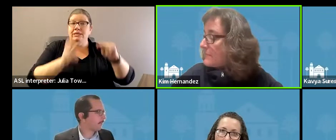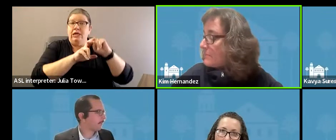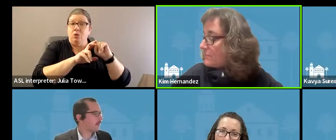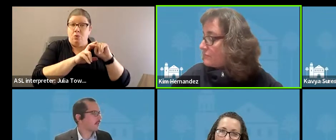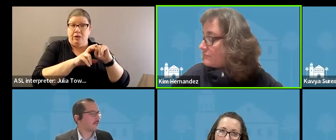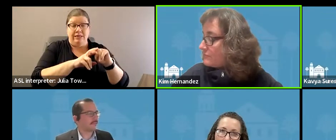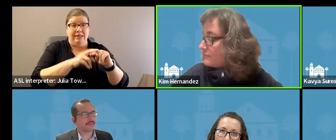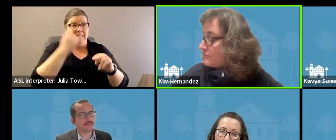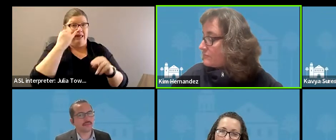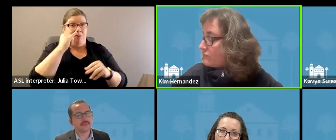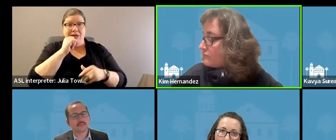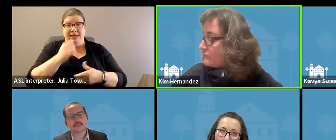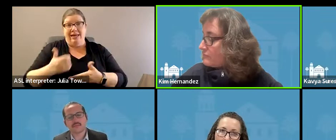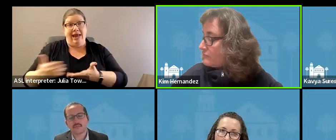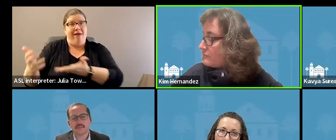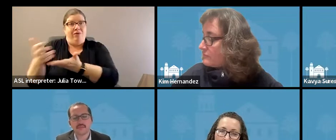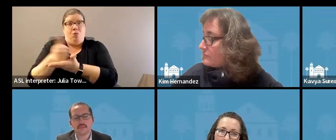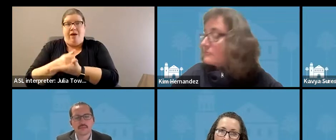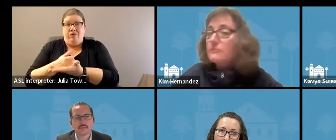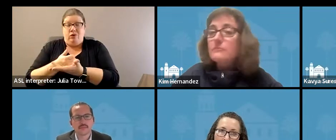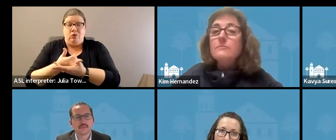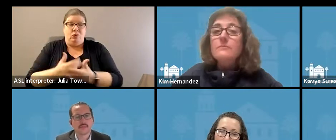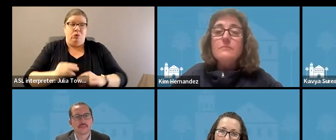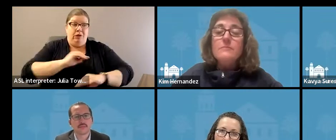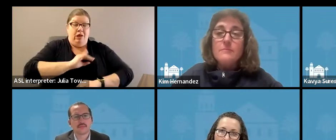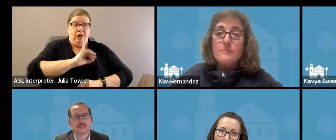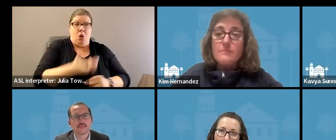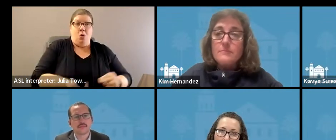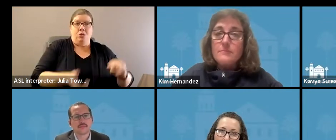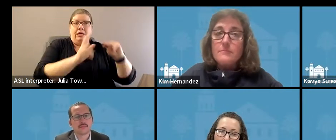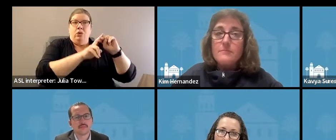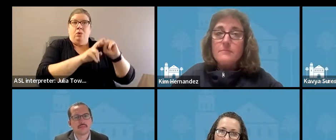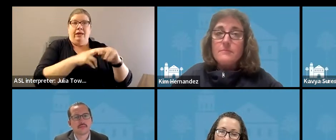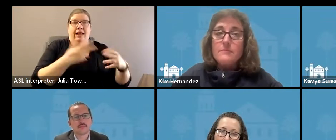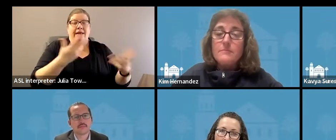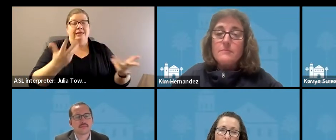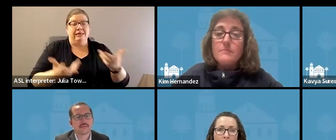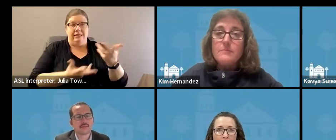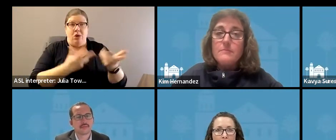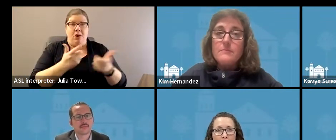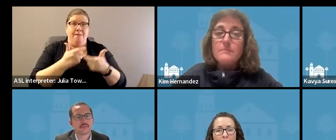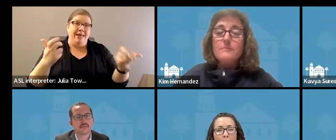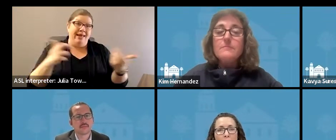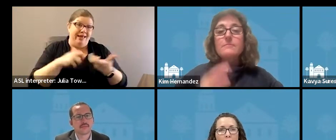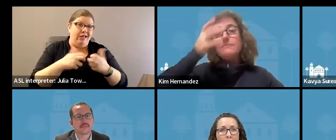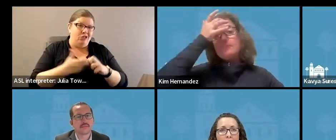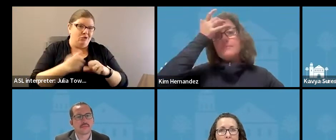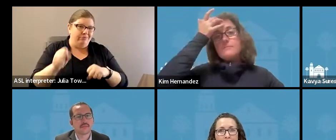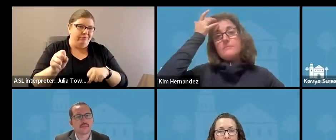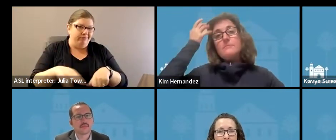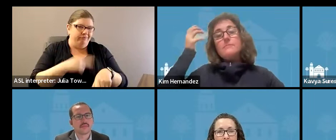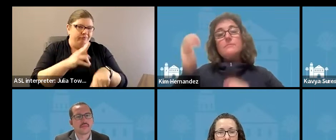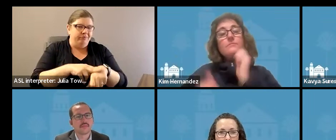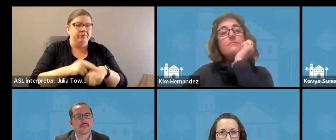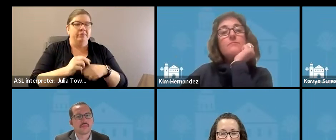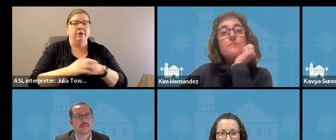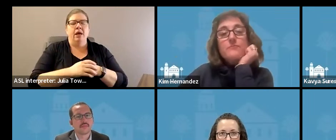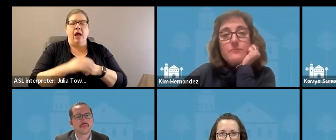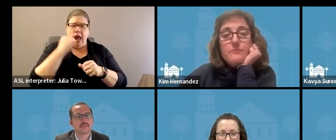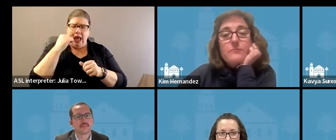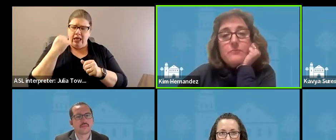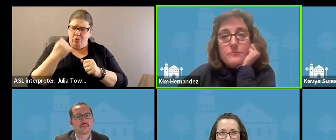we didn't have the revenue to accommodate those increases, then of course it would be a big issue. I recall, I